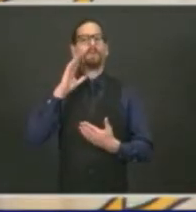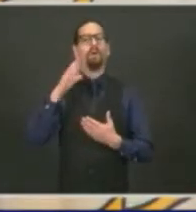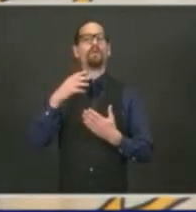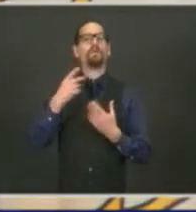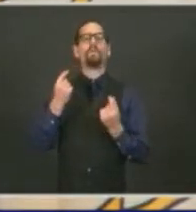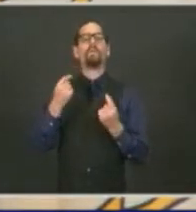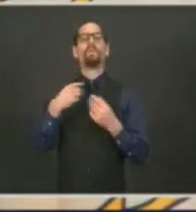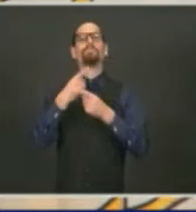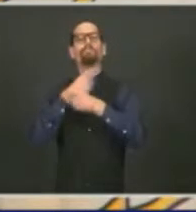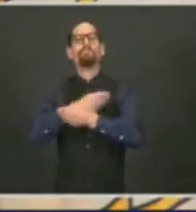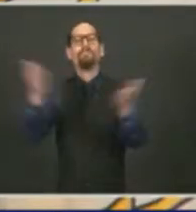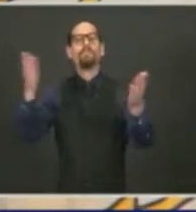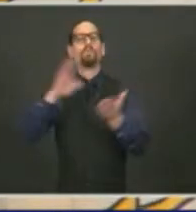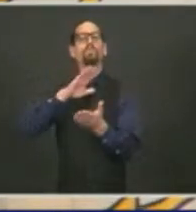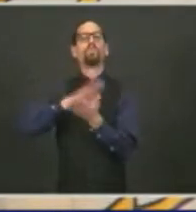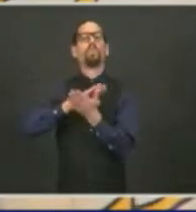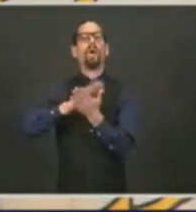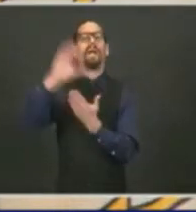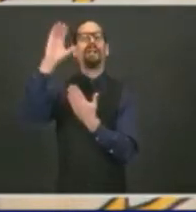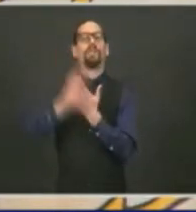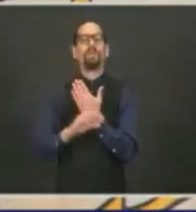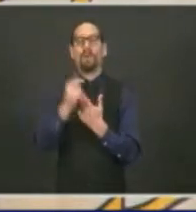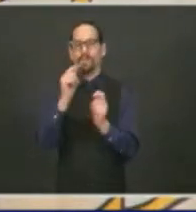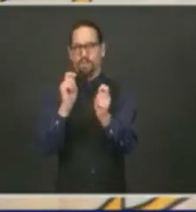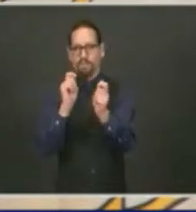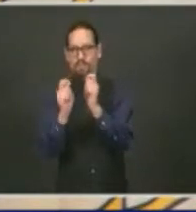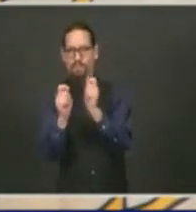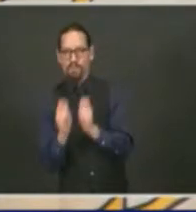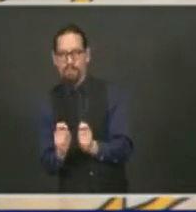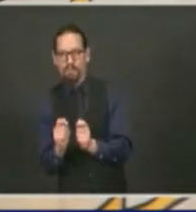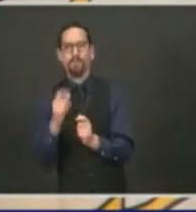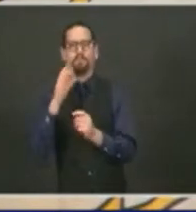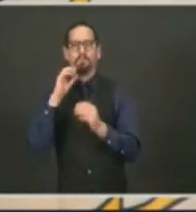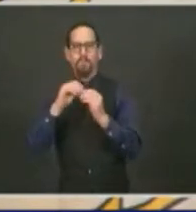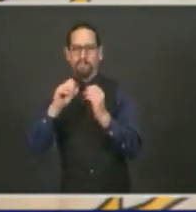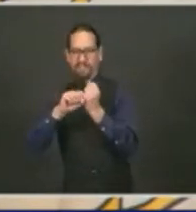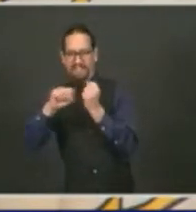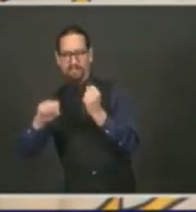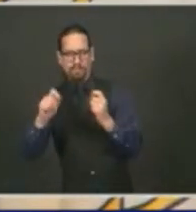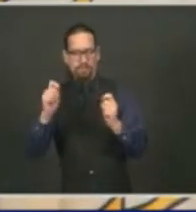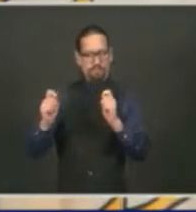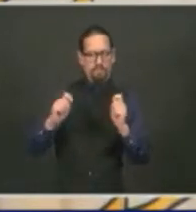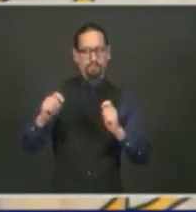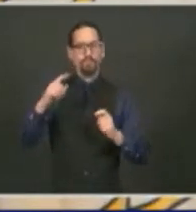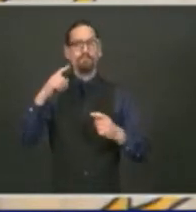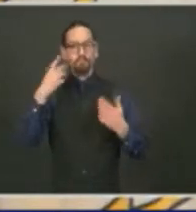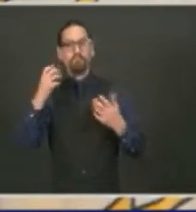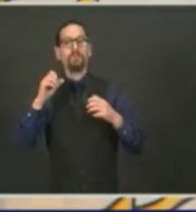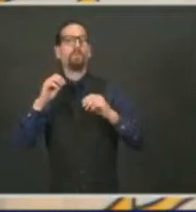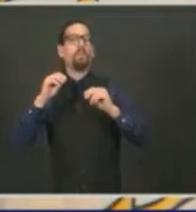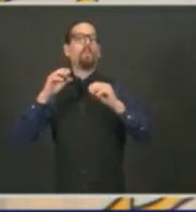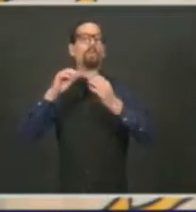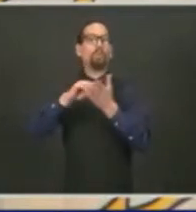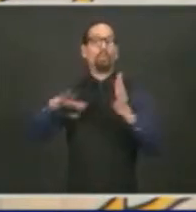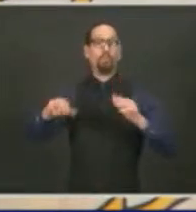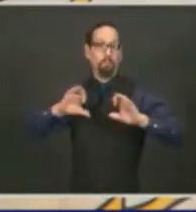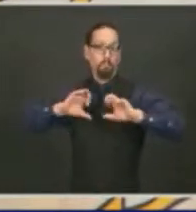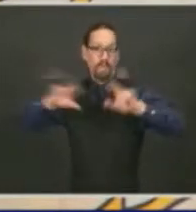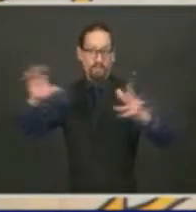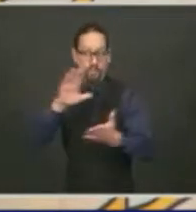the opportunity for a ramp up to full in-person in January. We expect all